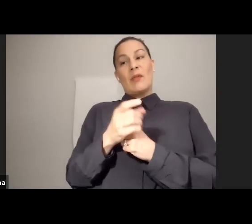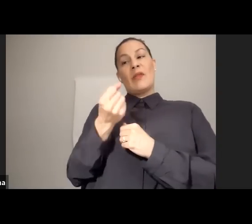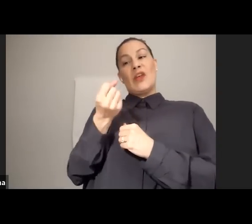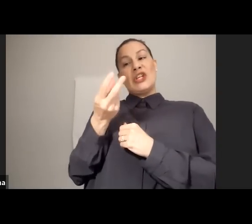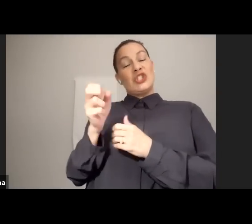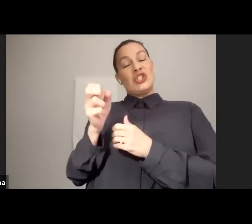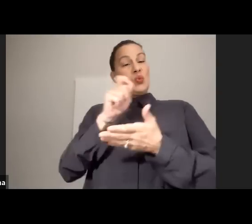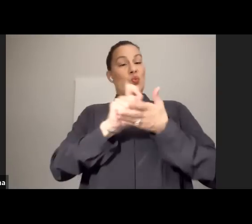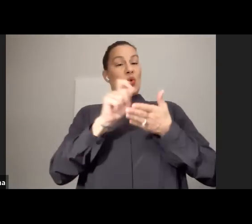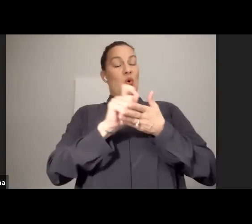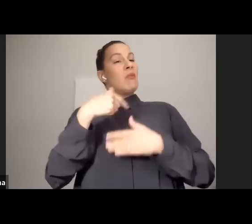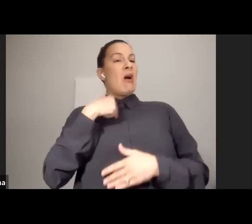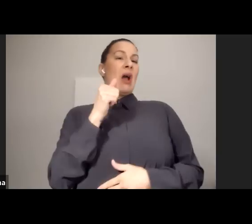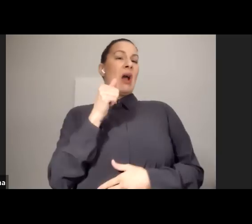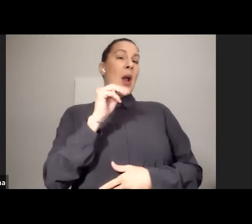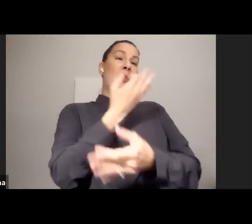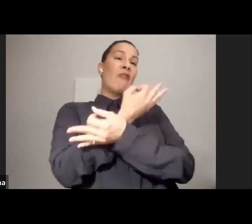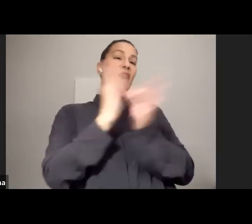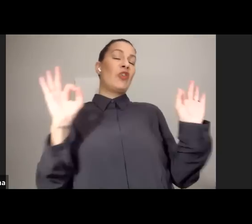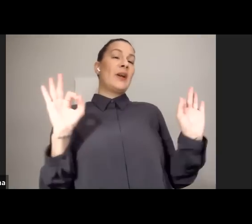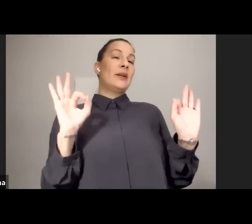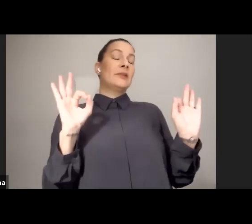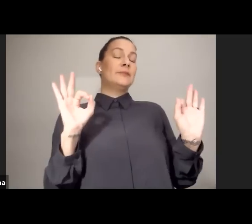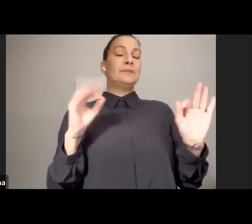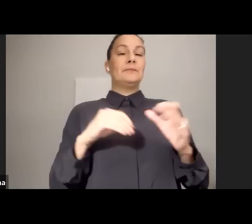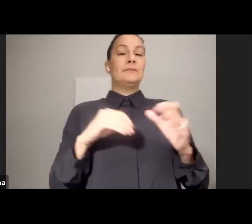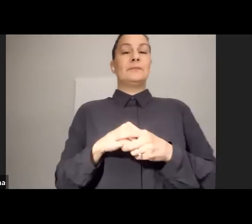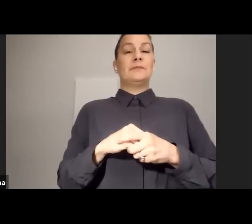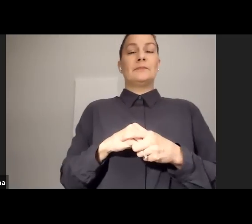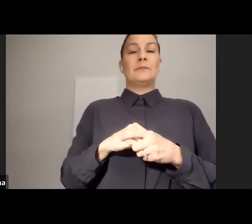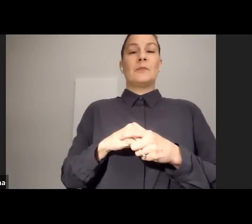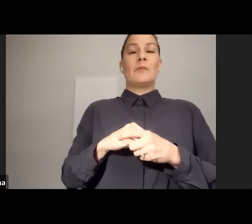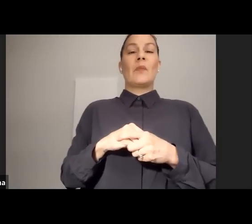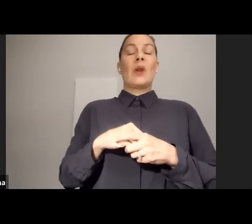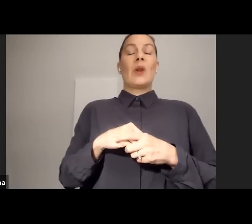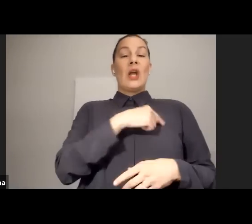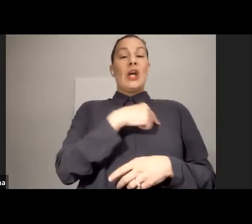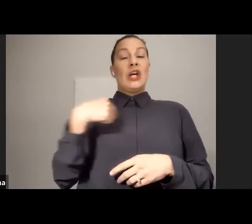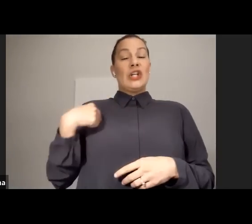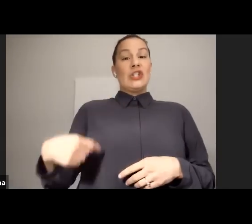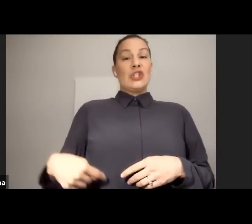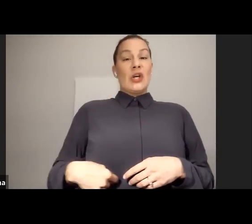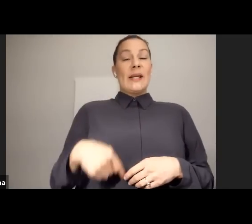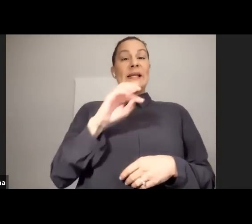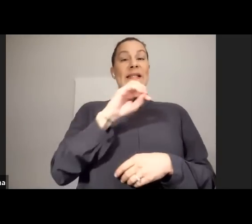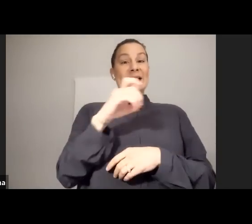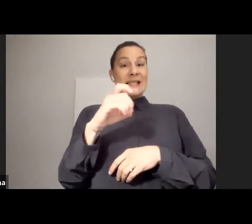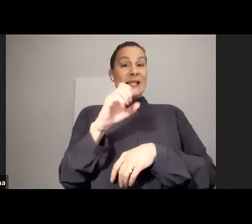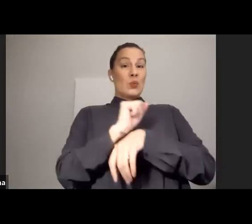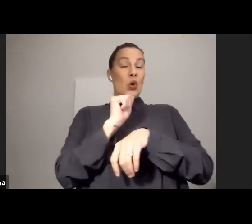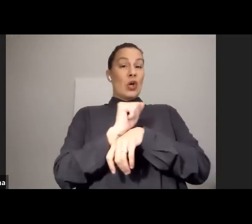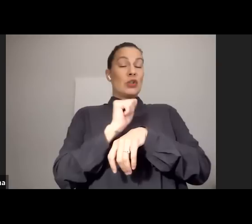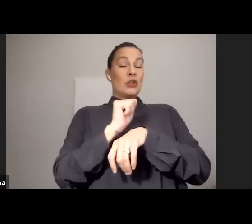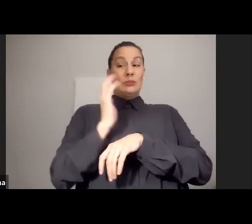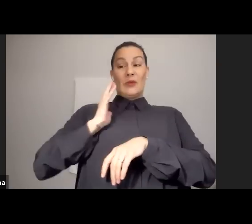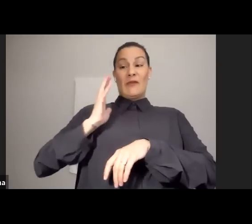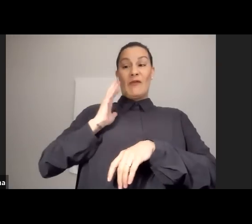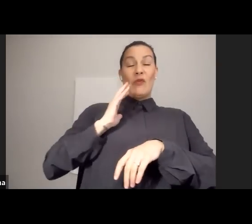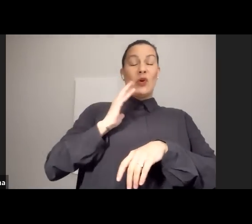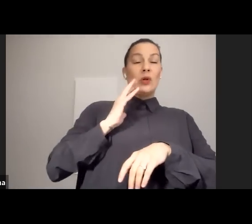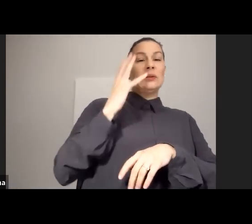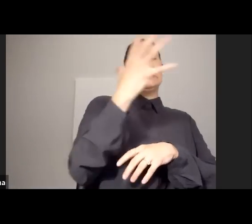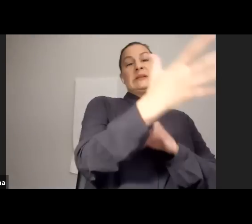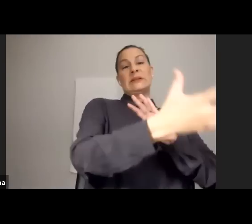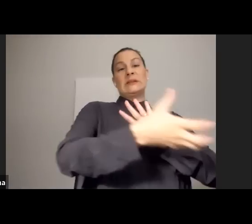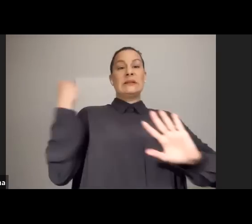the 1890s, Chinese migrant sex workers who were forcibly rescued from brothels by white missionaries and taken to mission